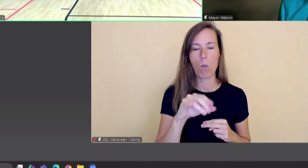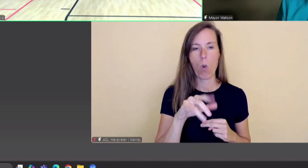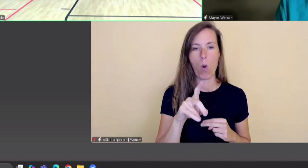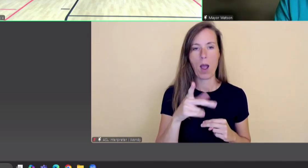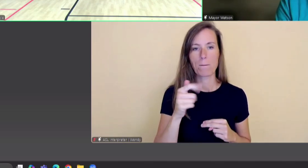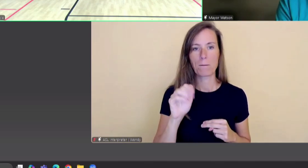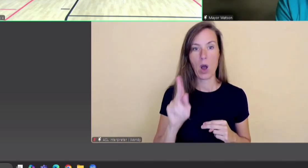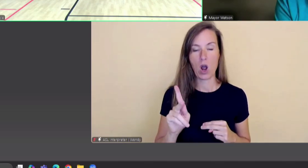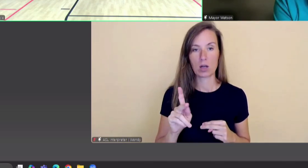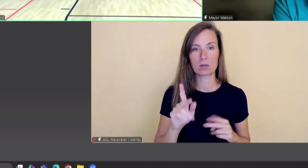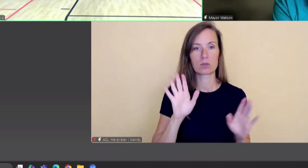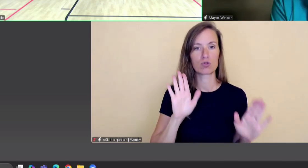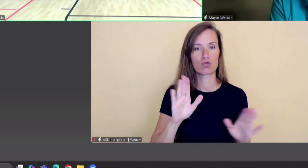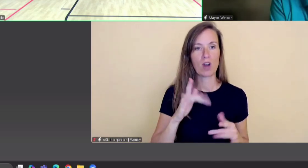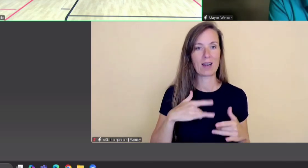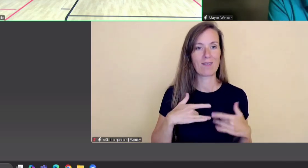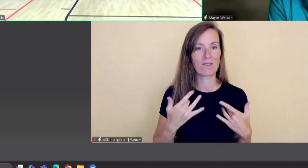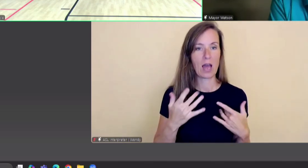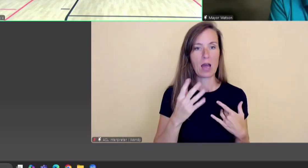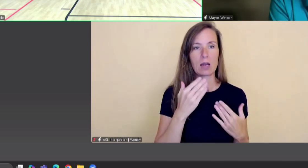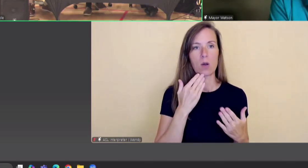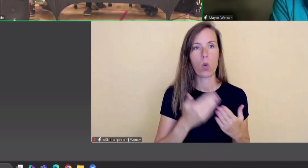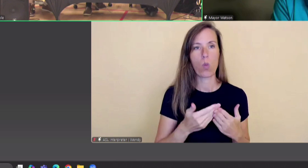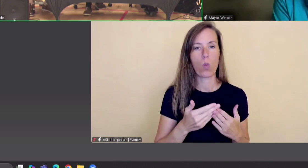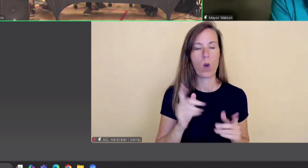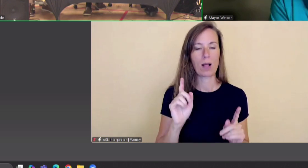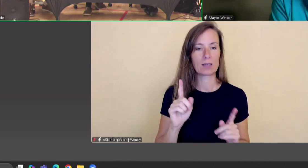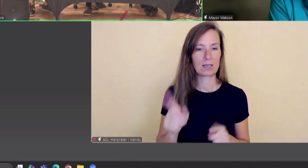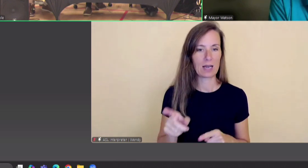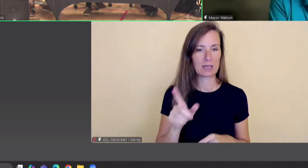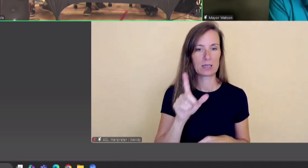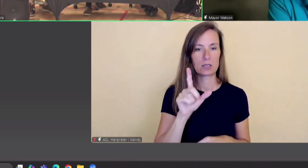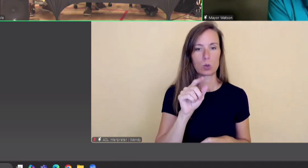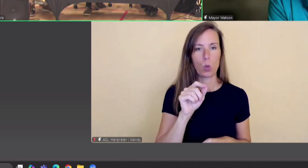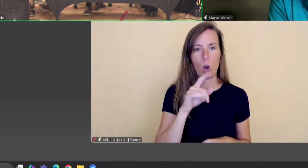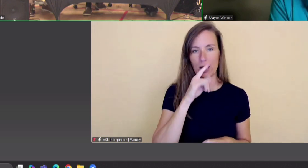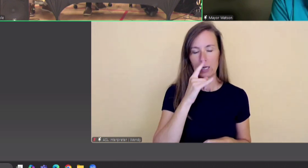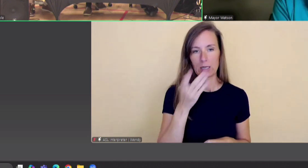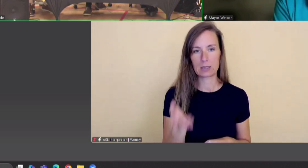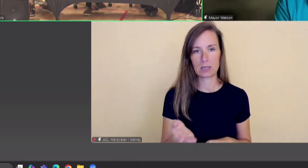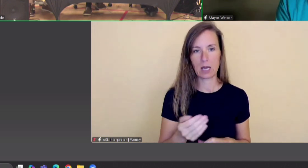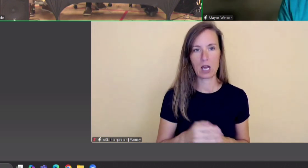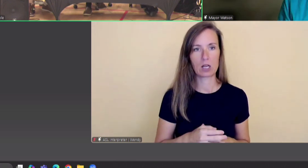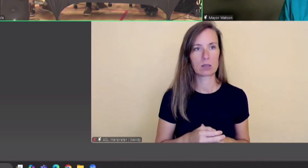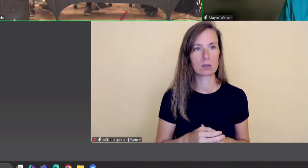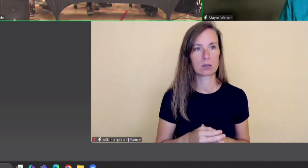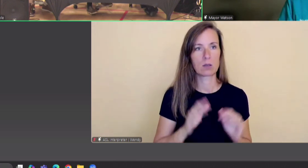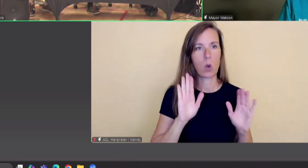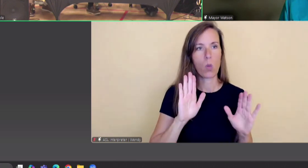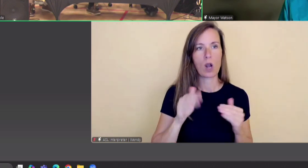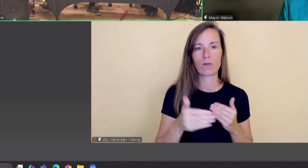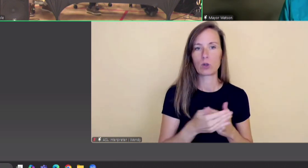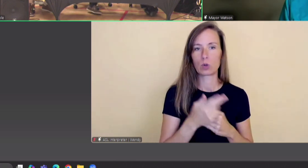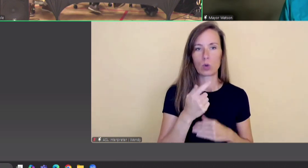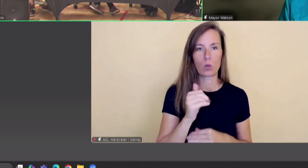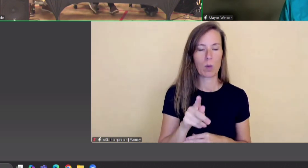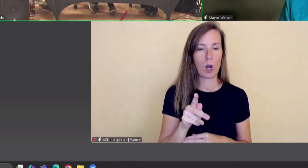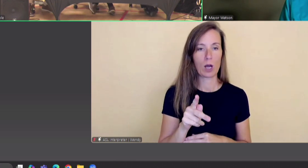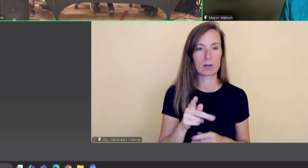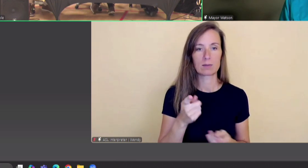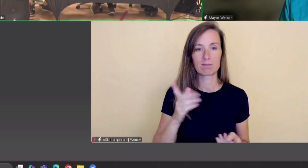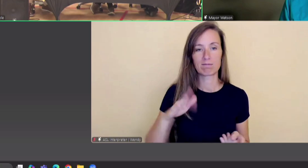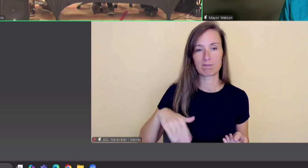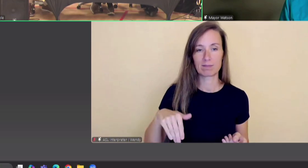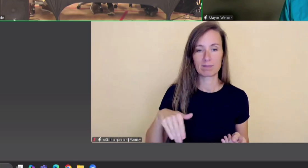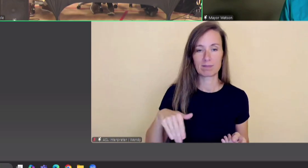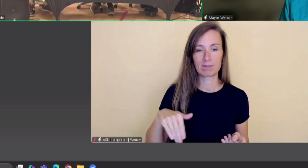very well attended. There were probably 20 kids there. So it is a wonderful new park. If you have not made it to